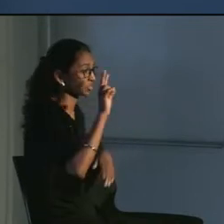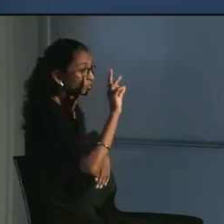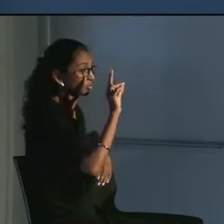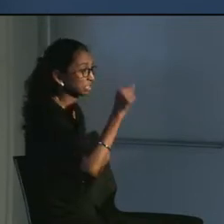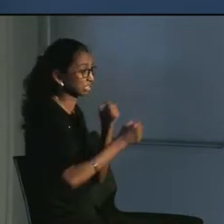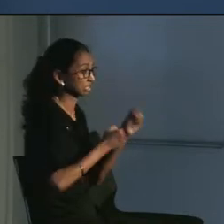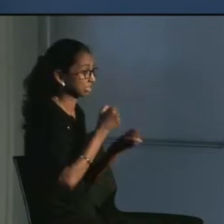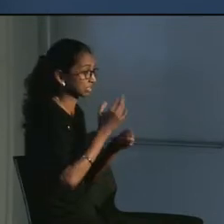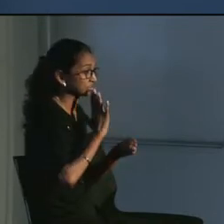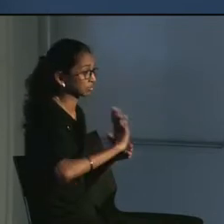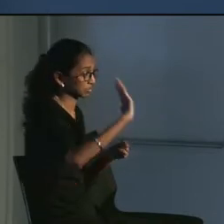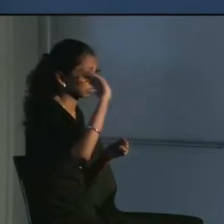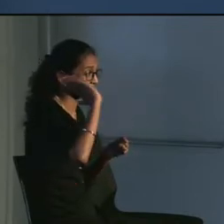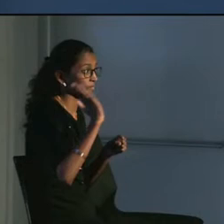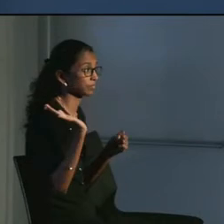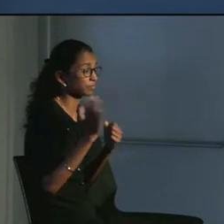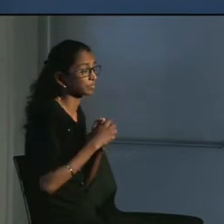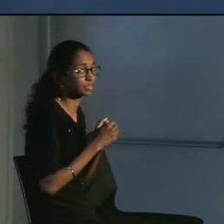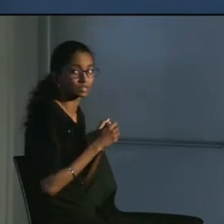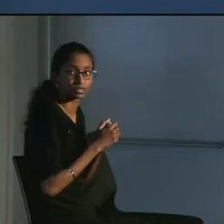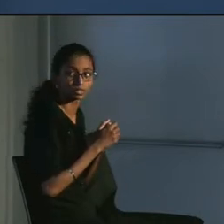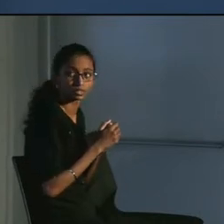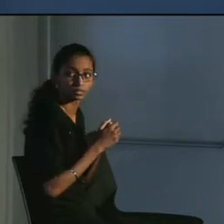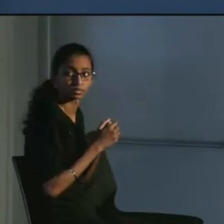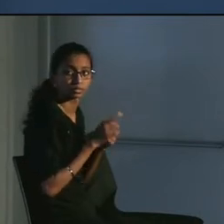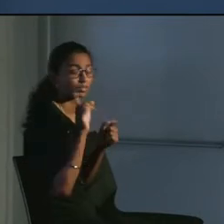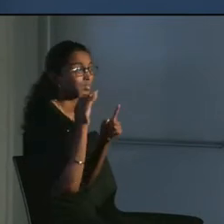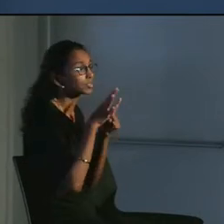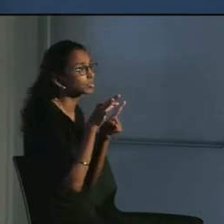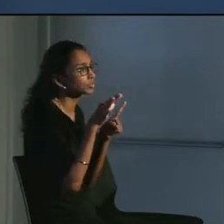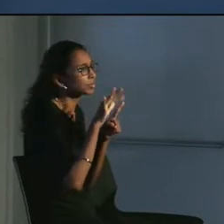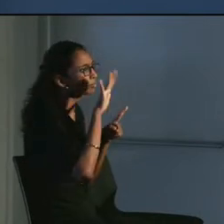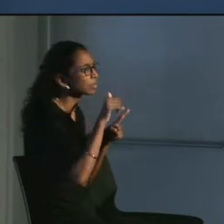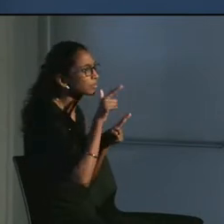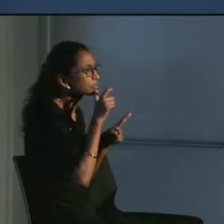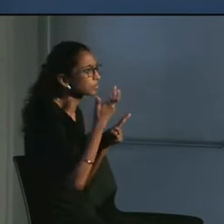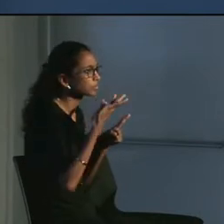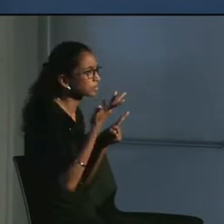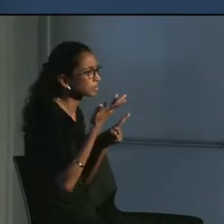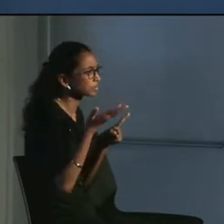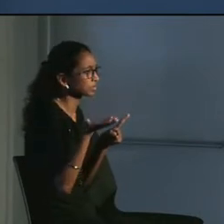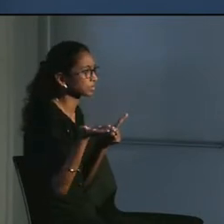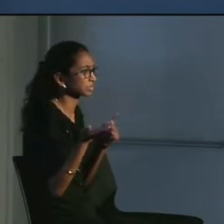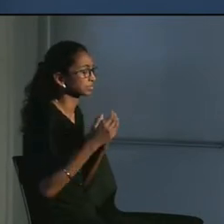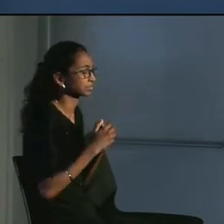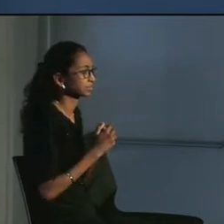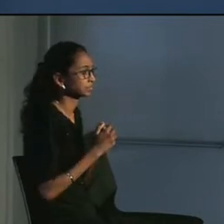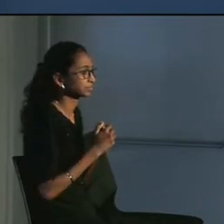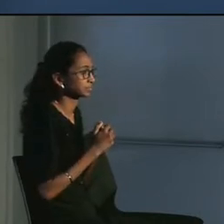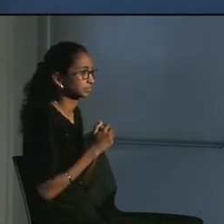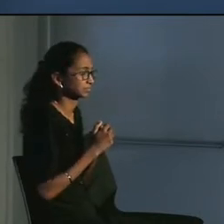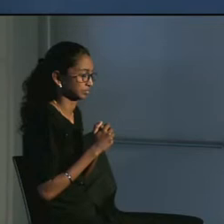ago. Where this was done by the Mira Kaidis, who are the